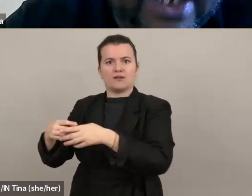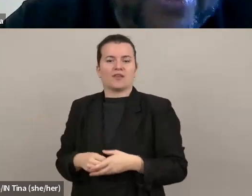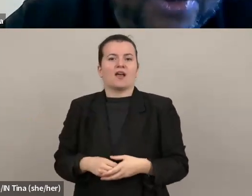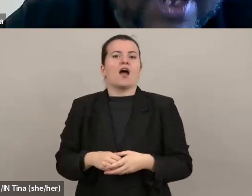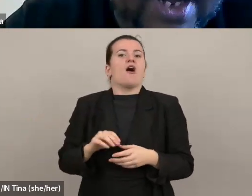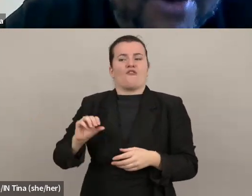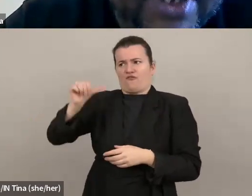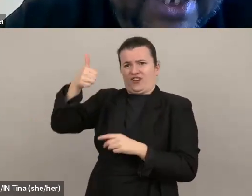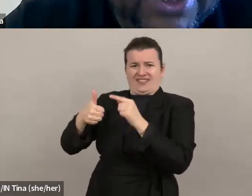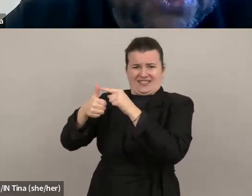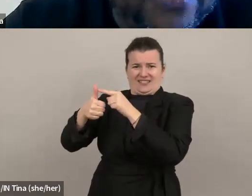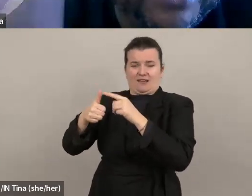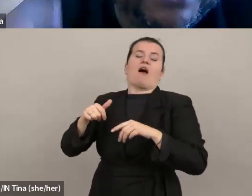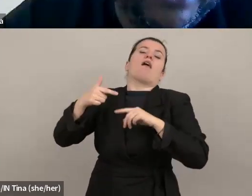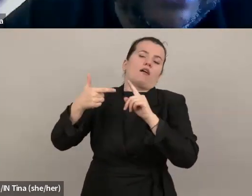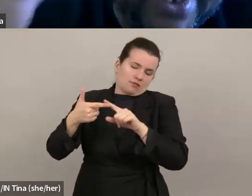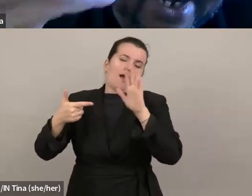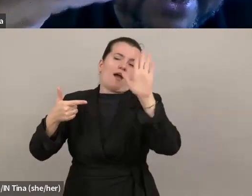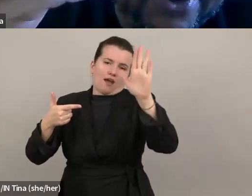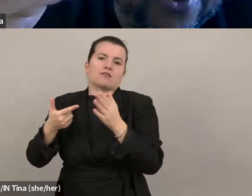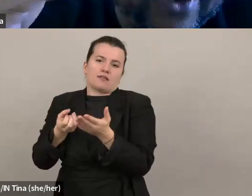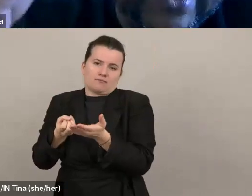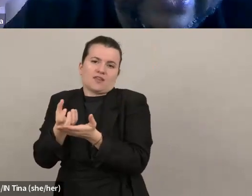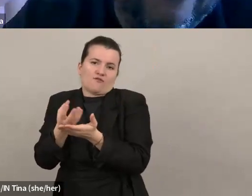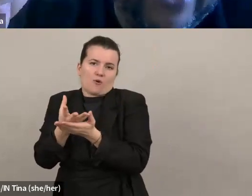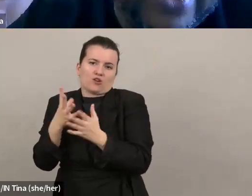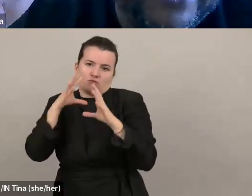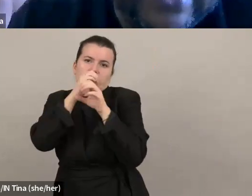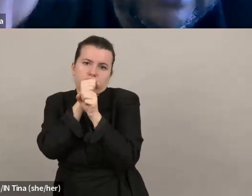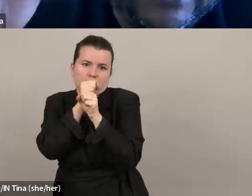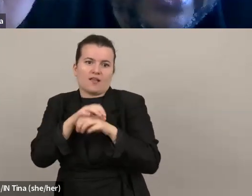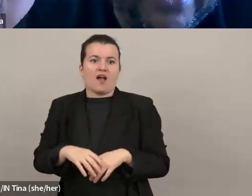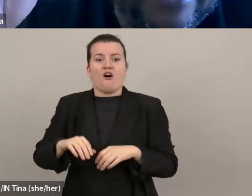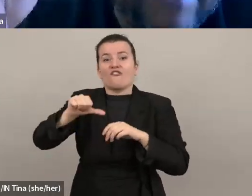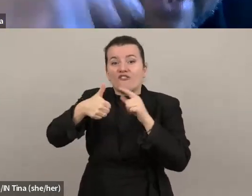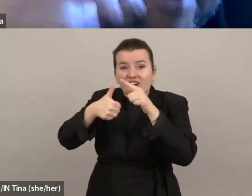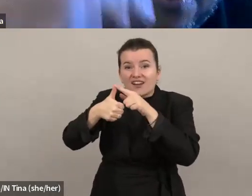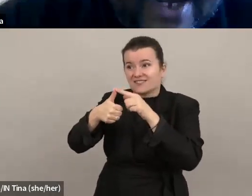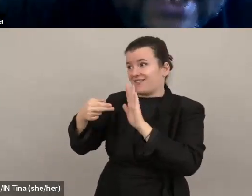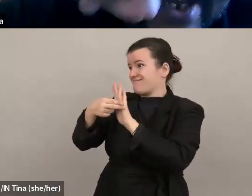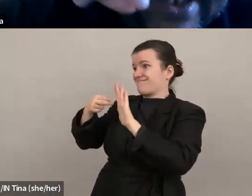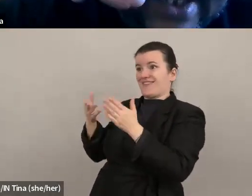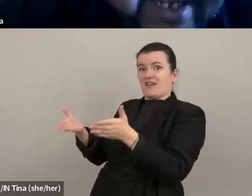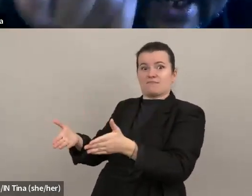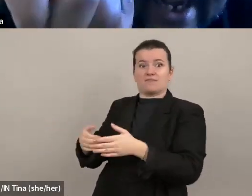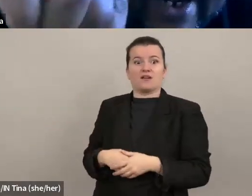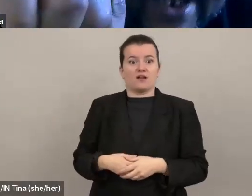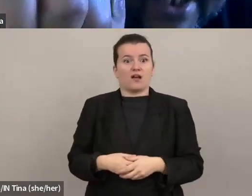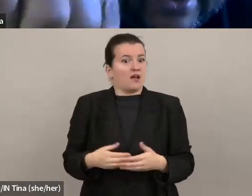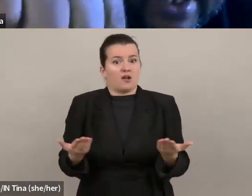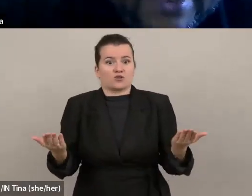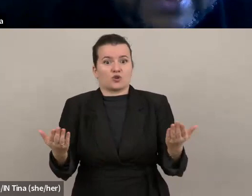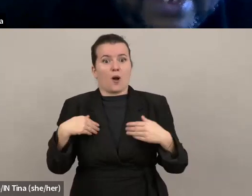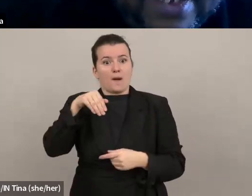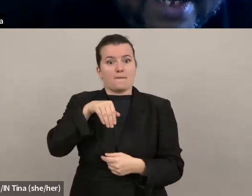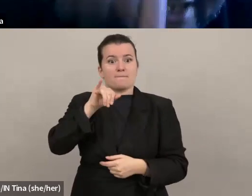information that we're talking about. So it's an address. So for now, it doesn't say Mike Makwela stays in this